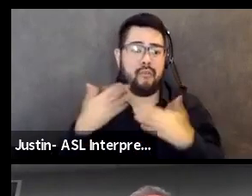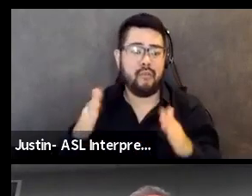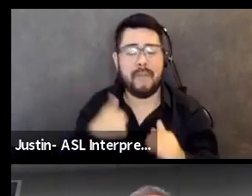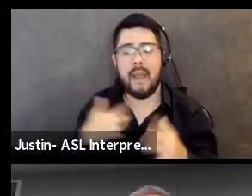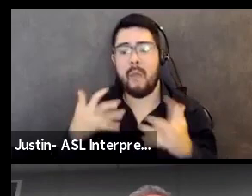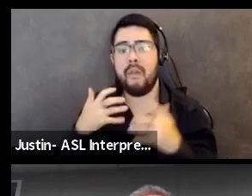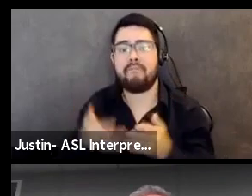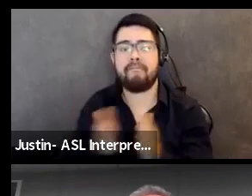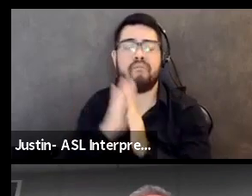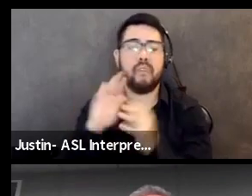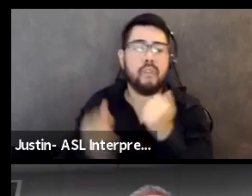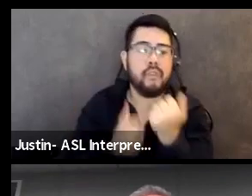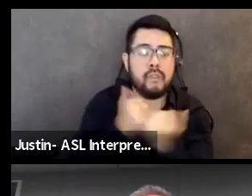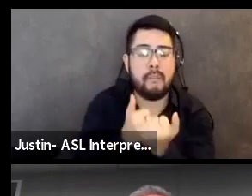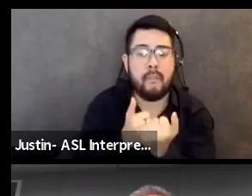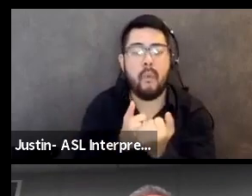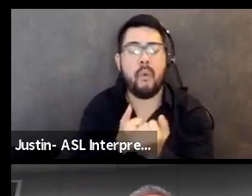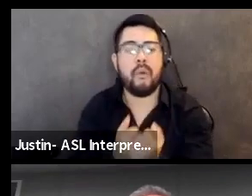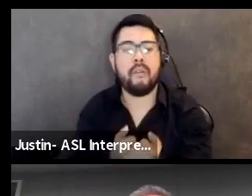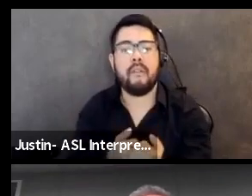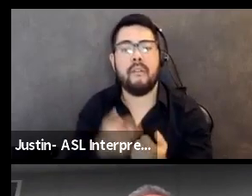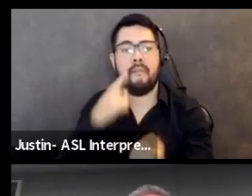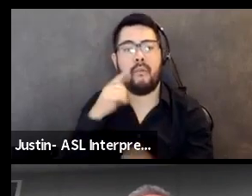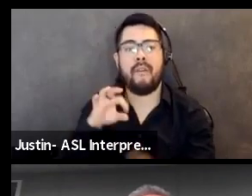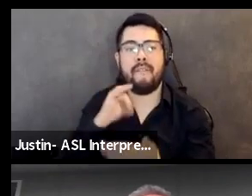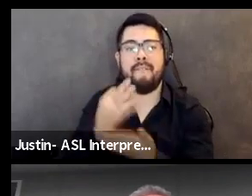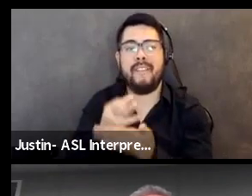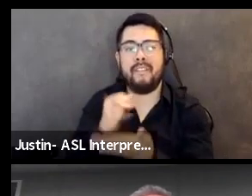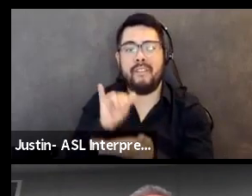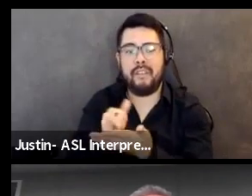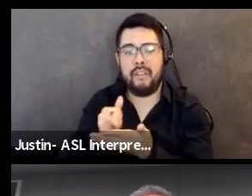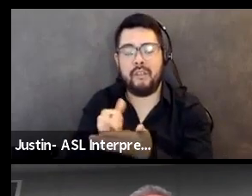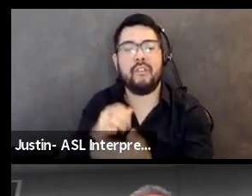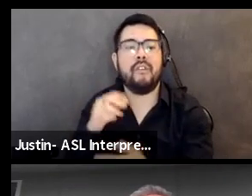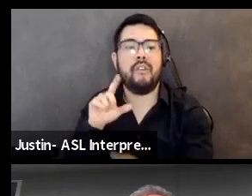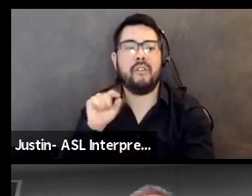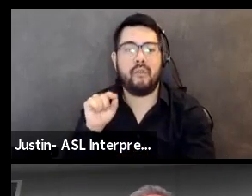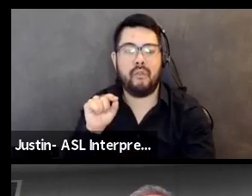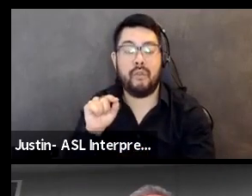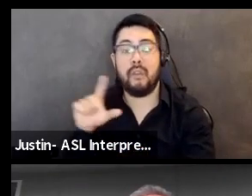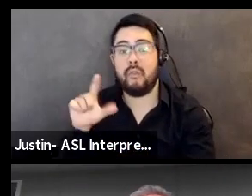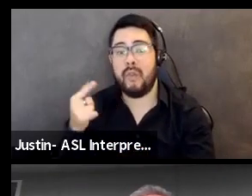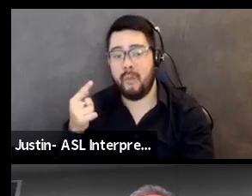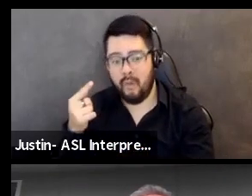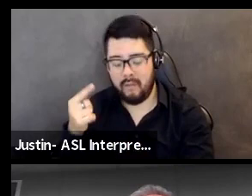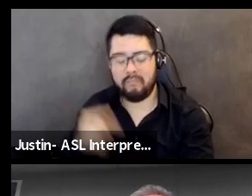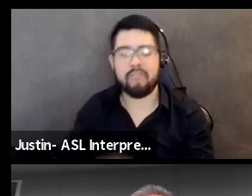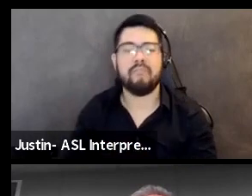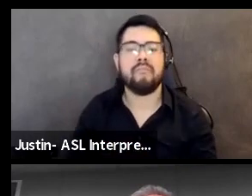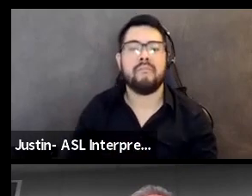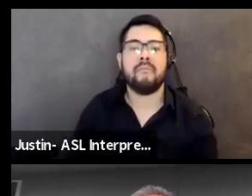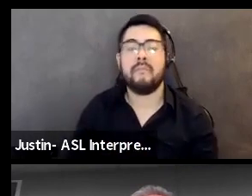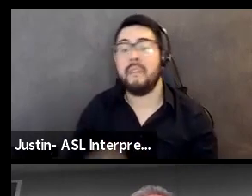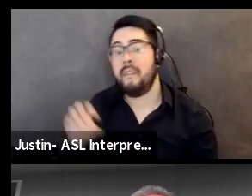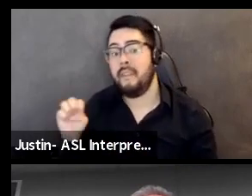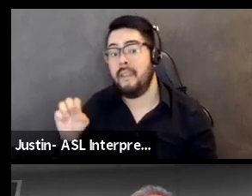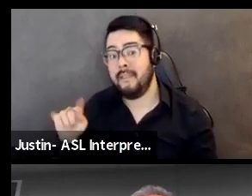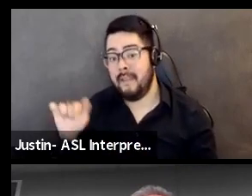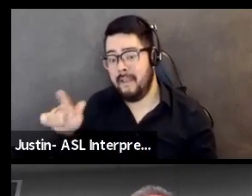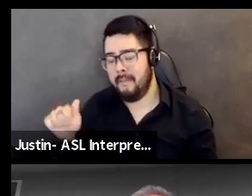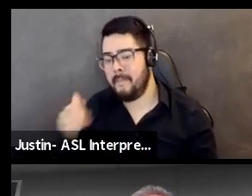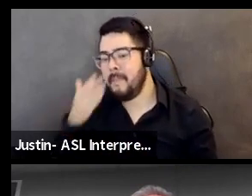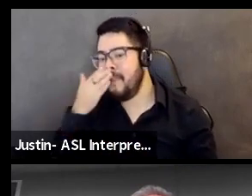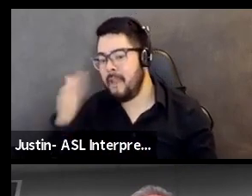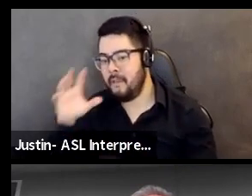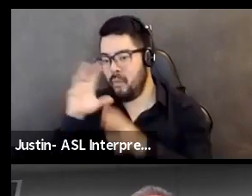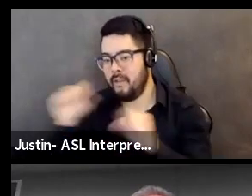each of your votes on the proposed fiscal year 21 capital budget thank you thank you for your comments mr president the next speaker